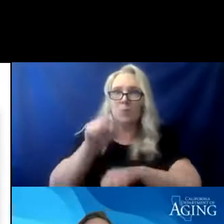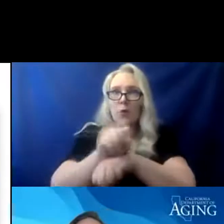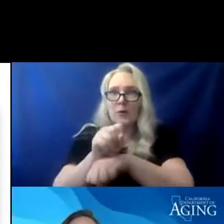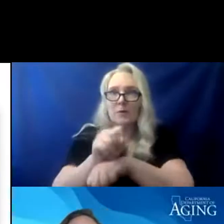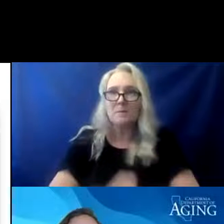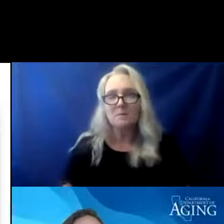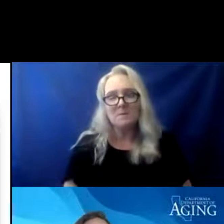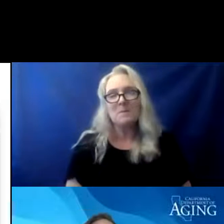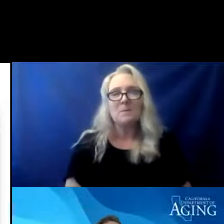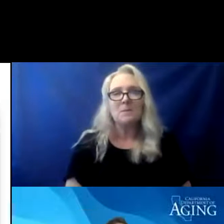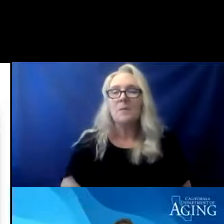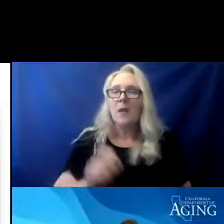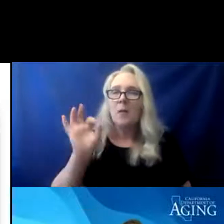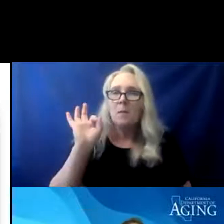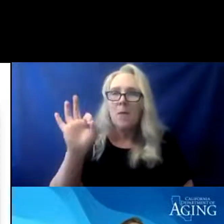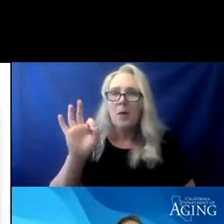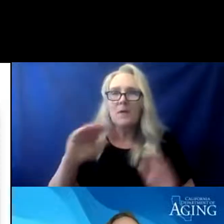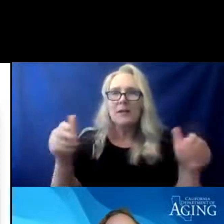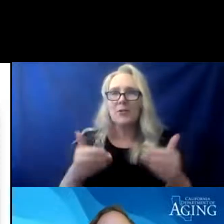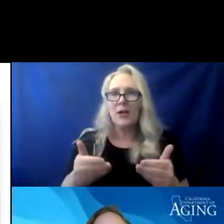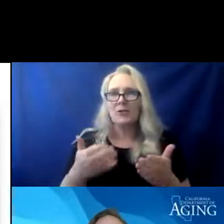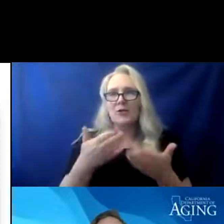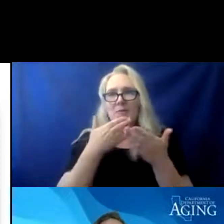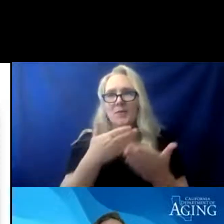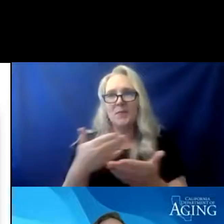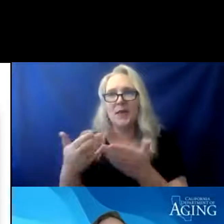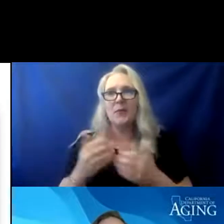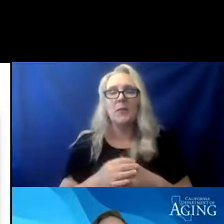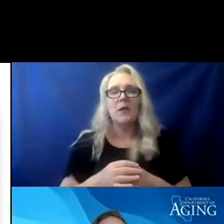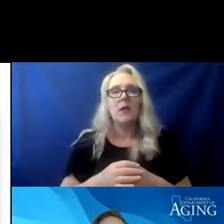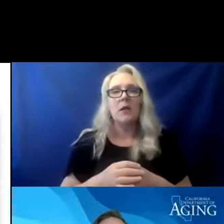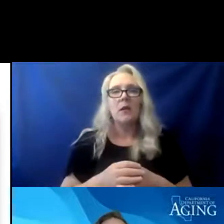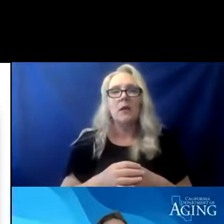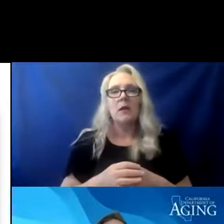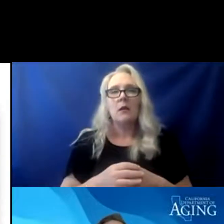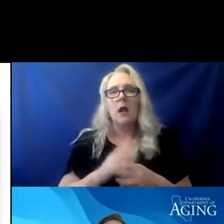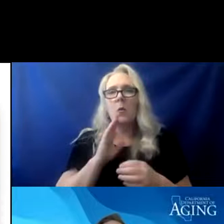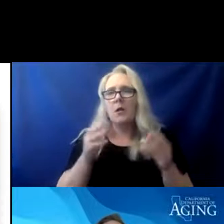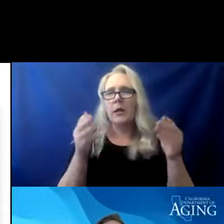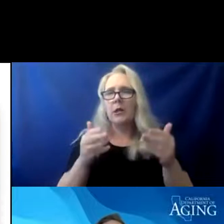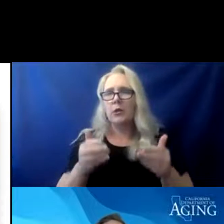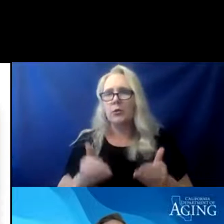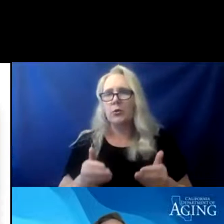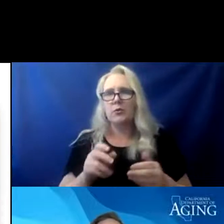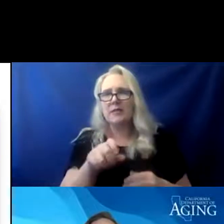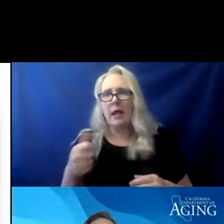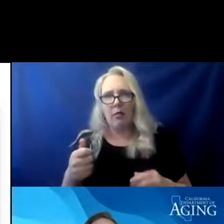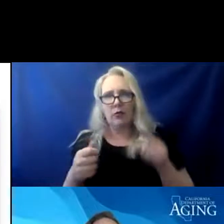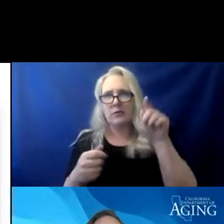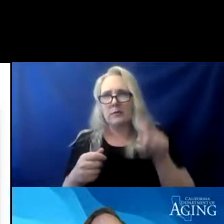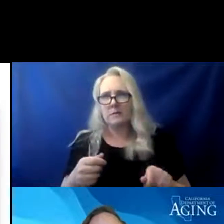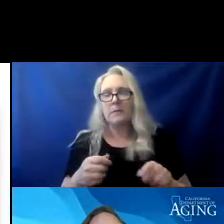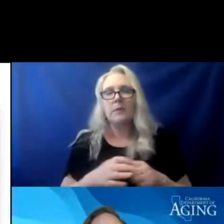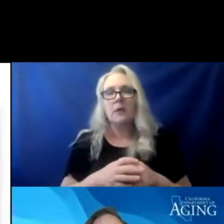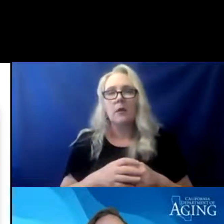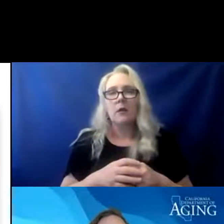Perfect introduction. Thank you all. Let me just briefly introduce the other boxes that you're seeing. The Master Plan for Aging team